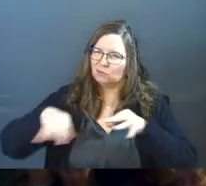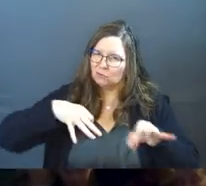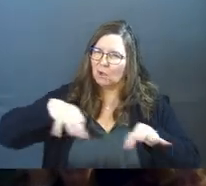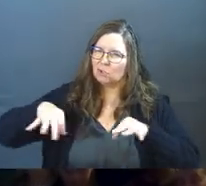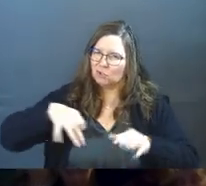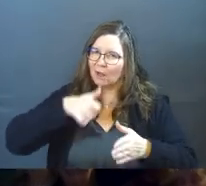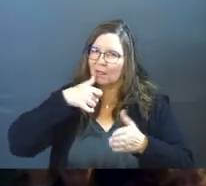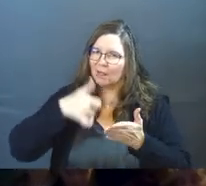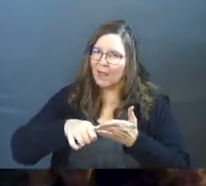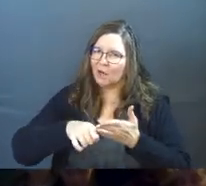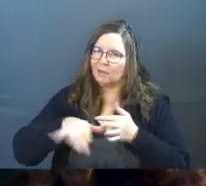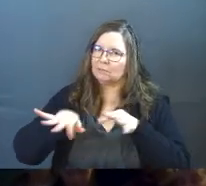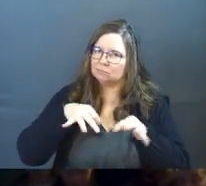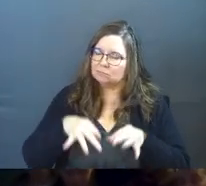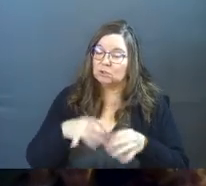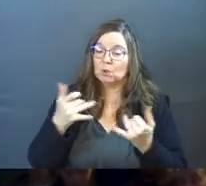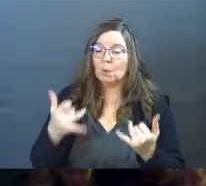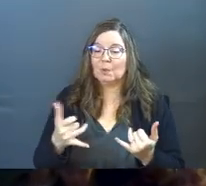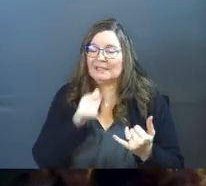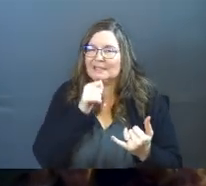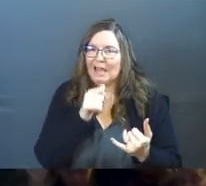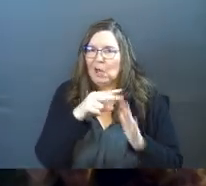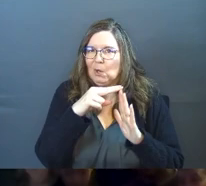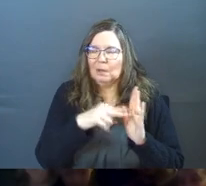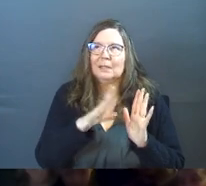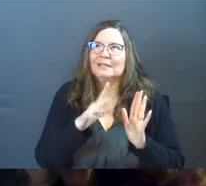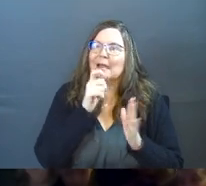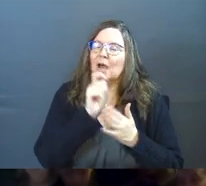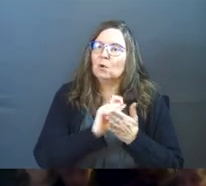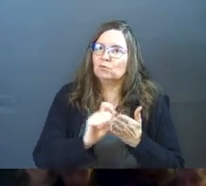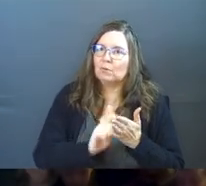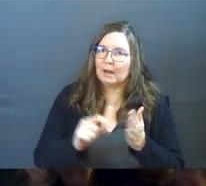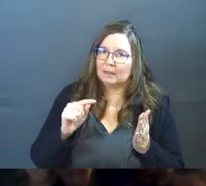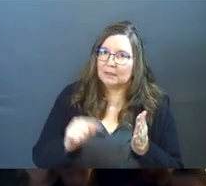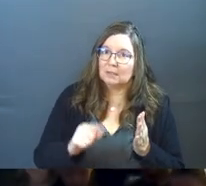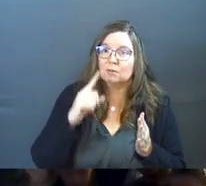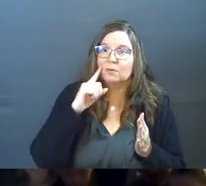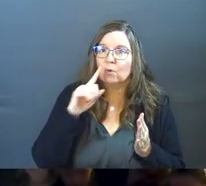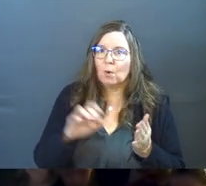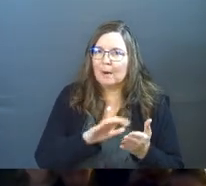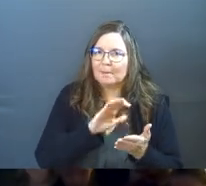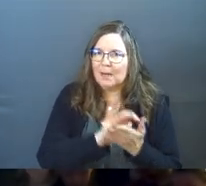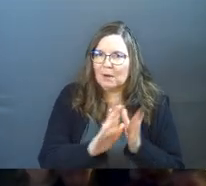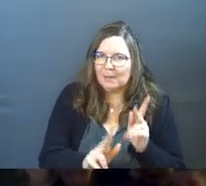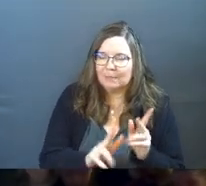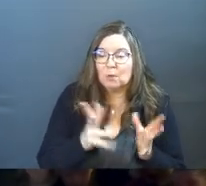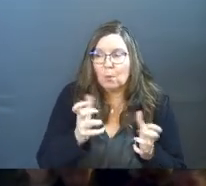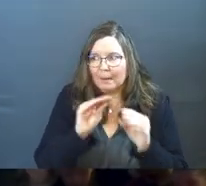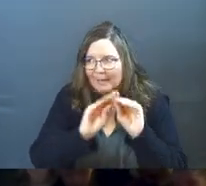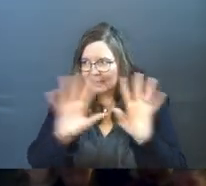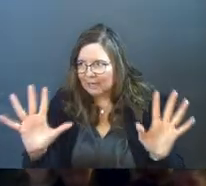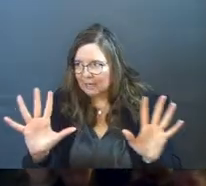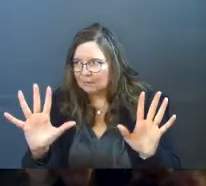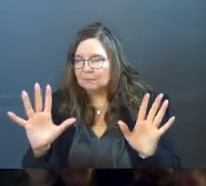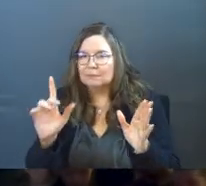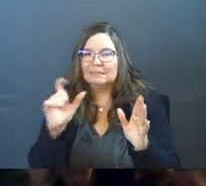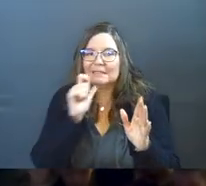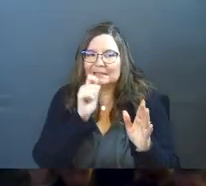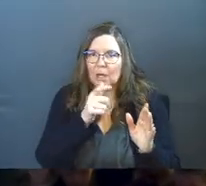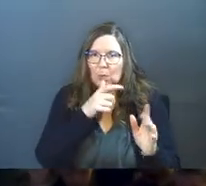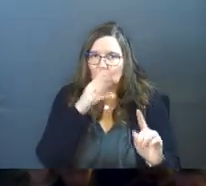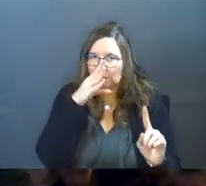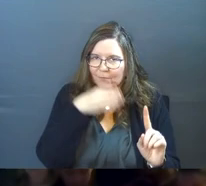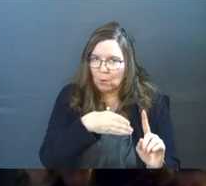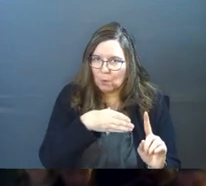instructional letter that he's giving them. And so he's not writing this to married couples. So I just want to make that clear that that's actually not